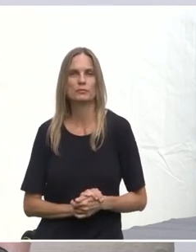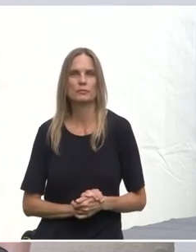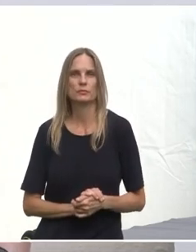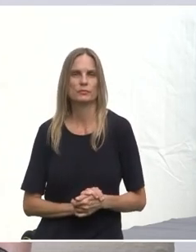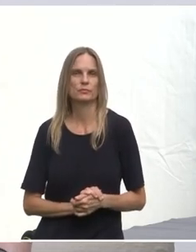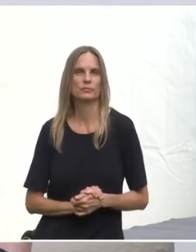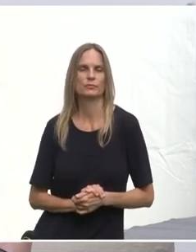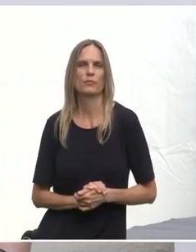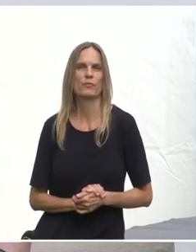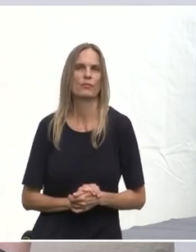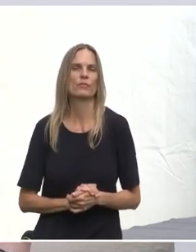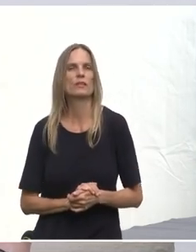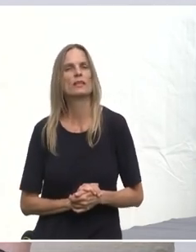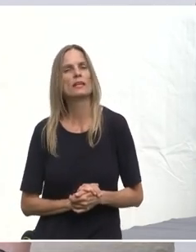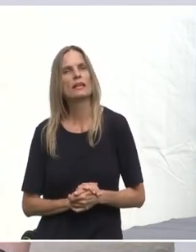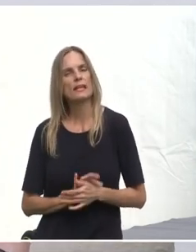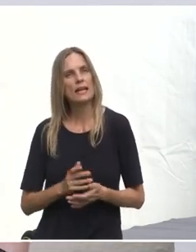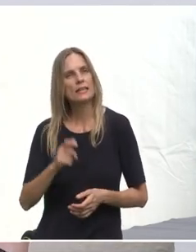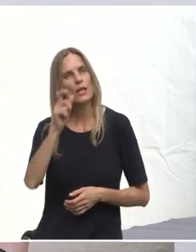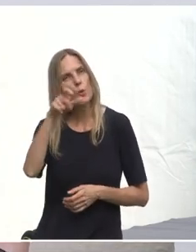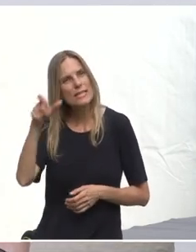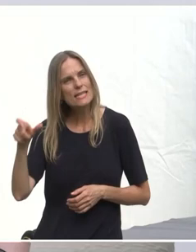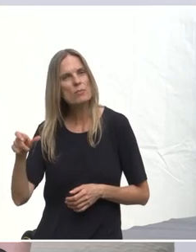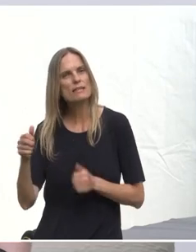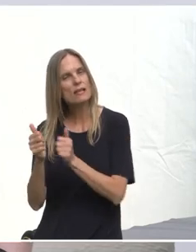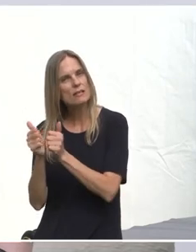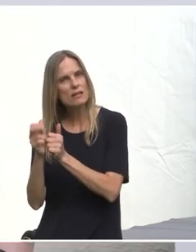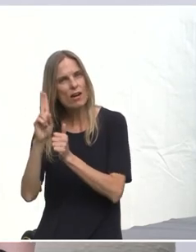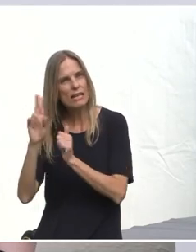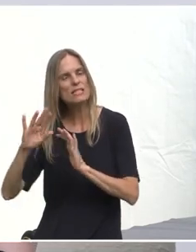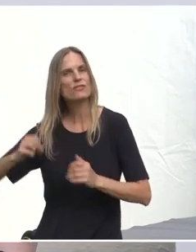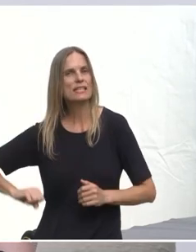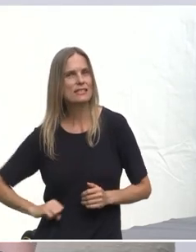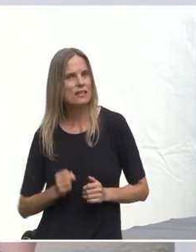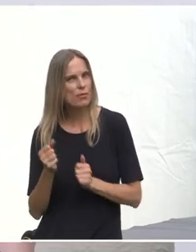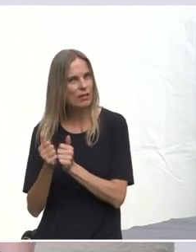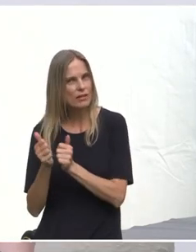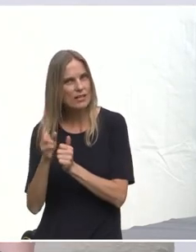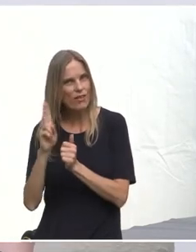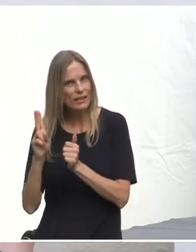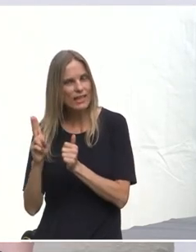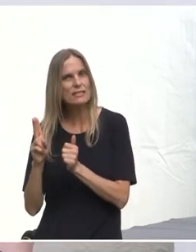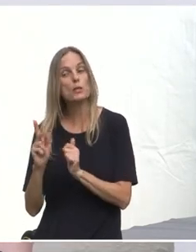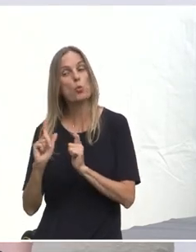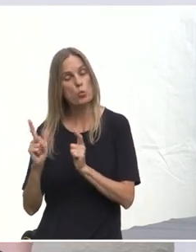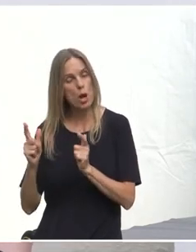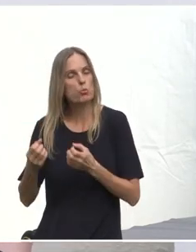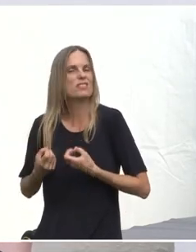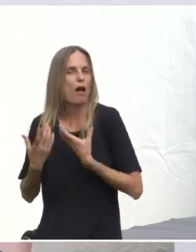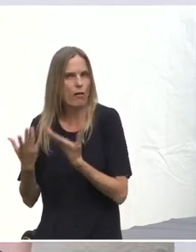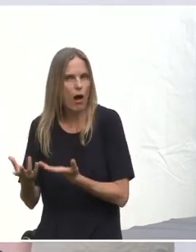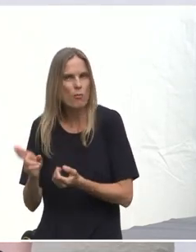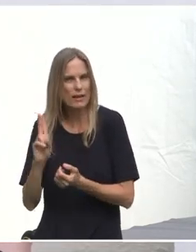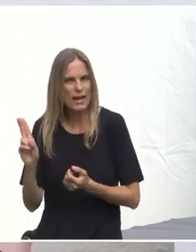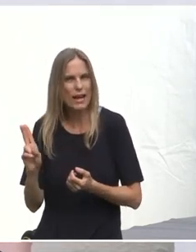that rapport with people or with a friend with whom you're okay with sharing something and knowing that